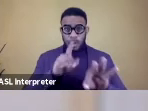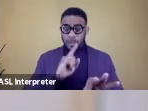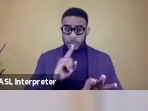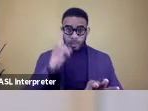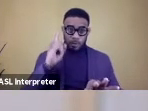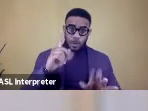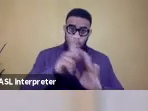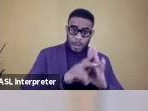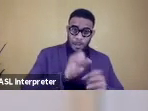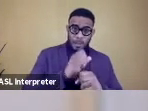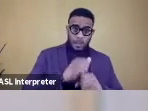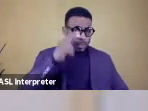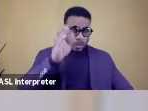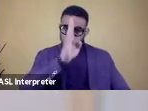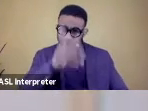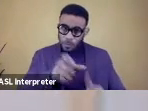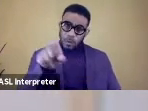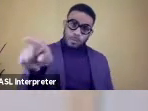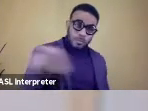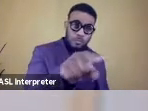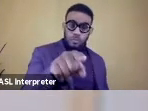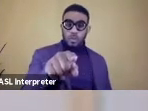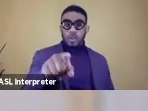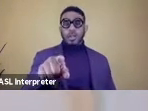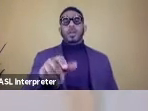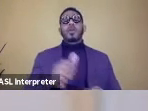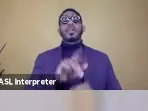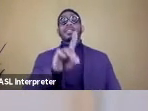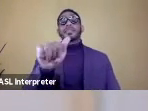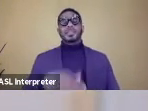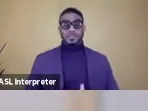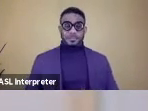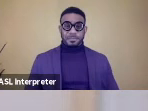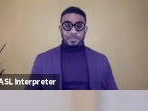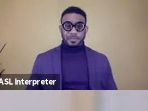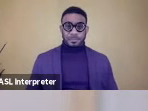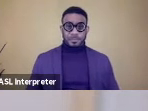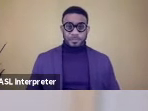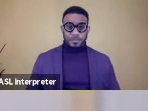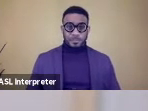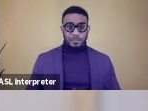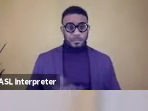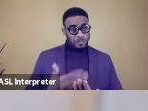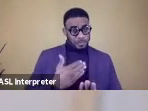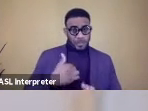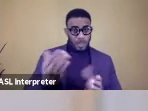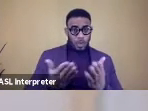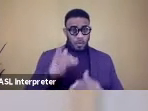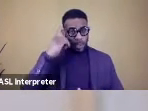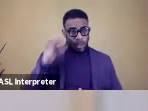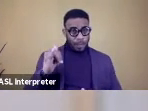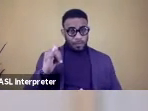for policymakers to hear directly from their constituents with disabilities. I previously served as